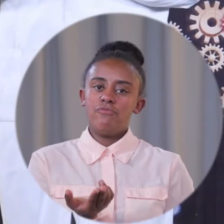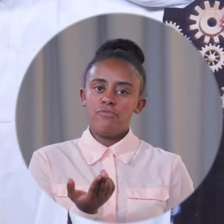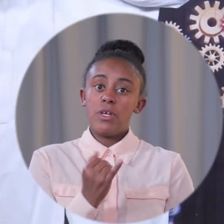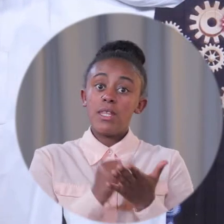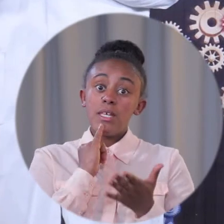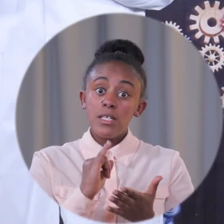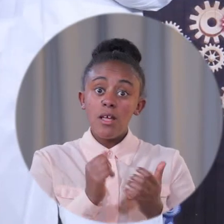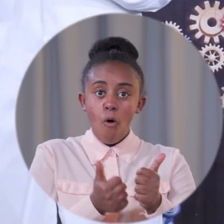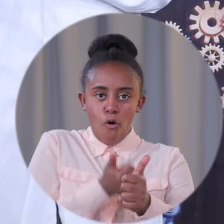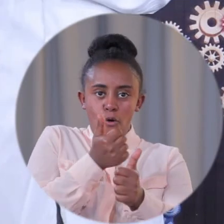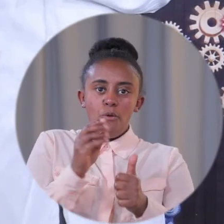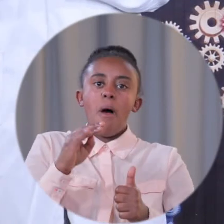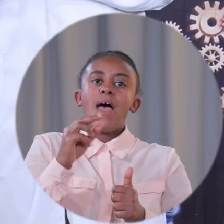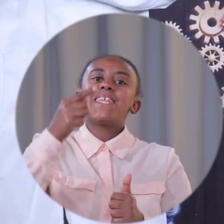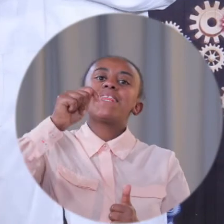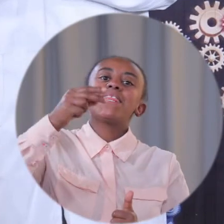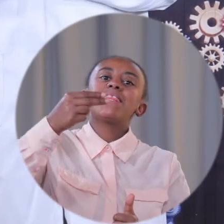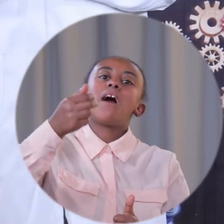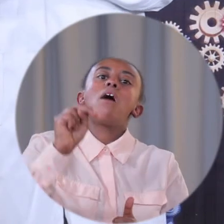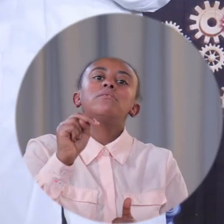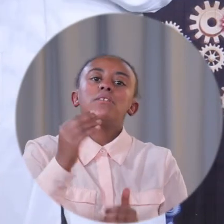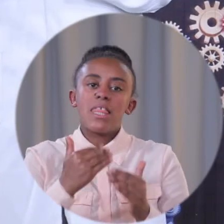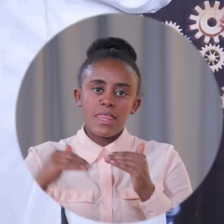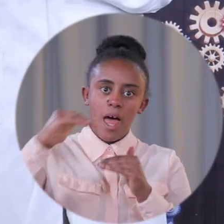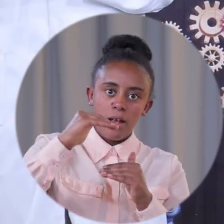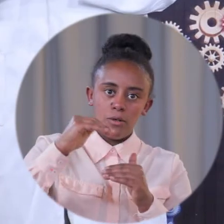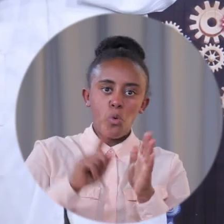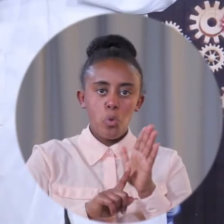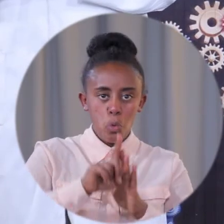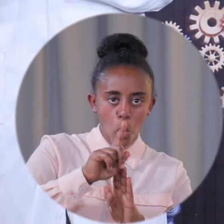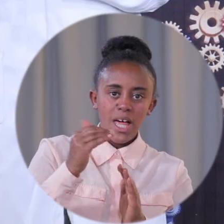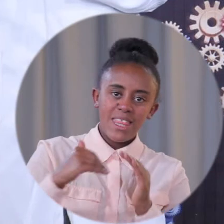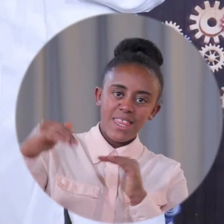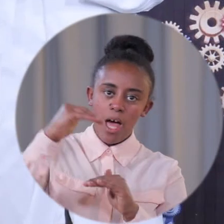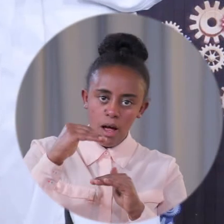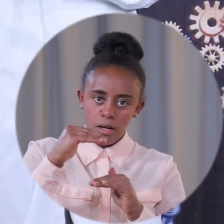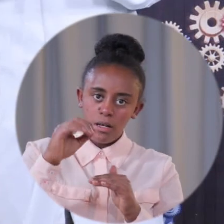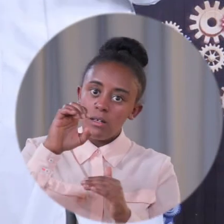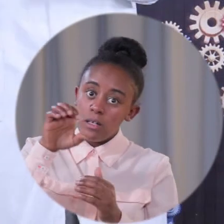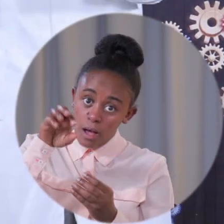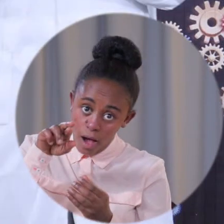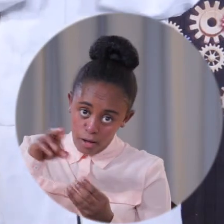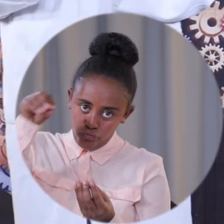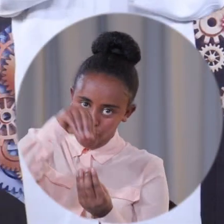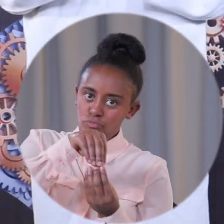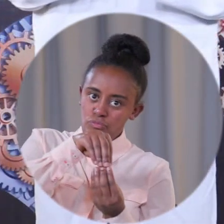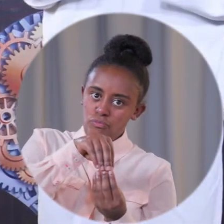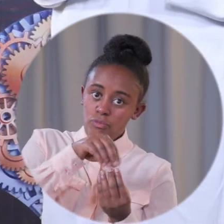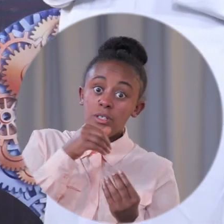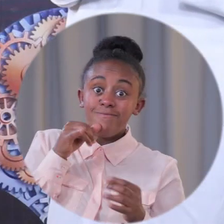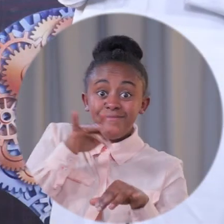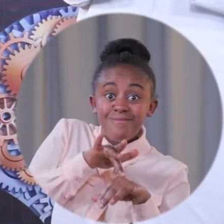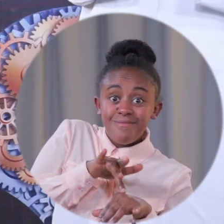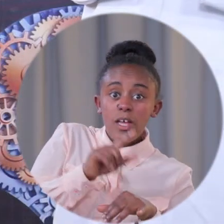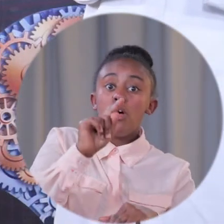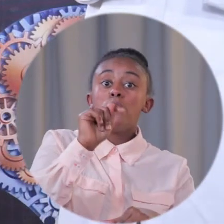It is followed by than. Taller than. We add er on the adjective. By the